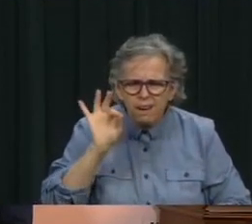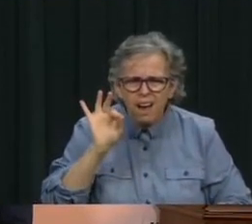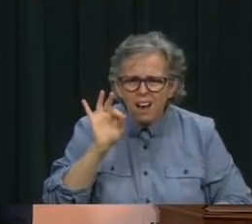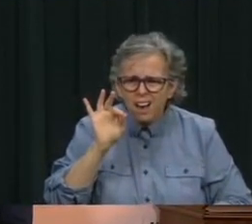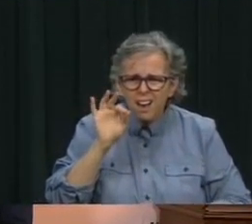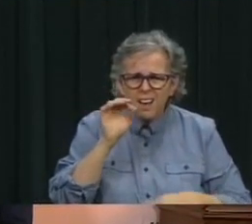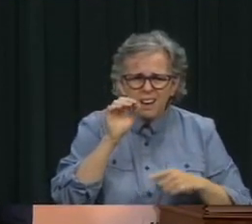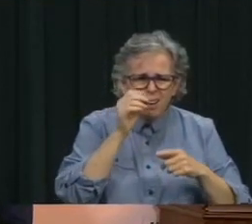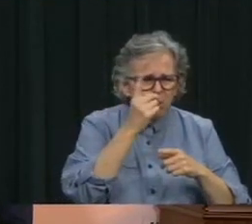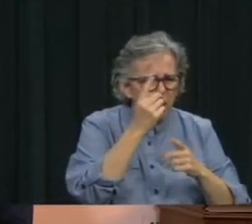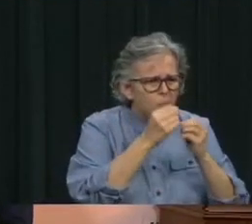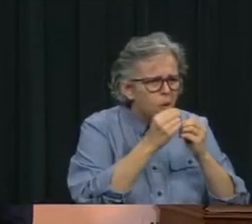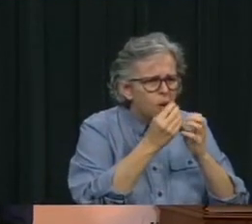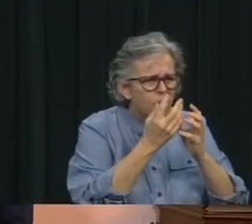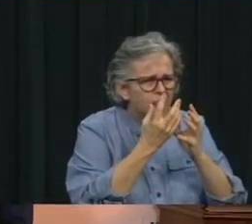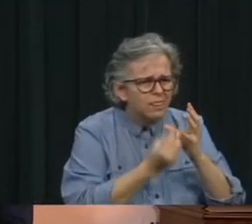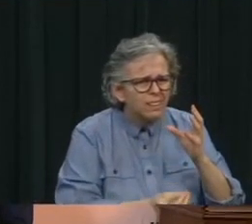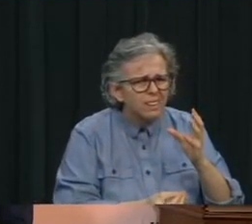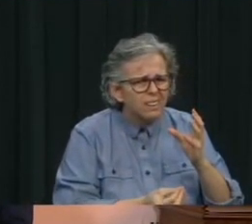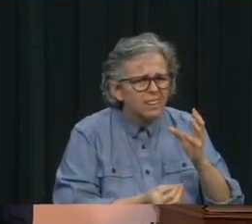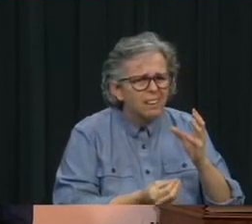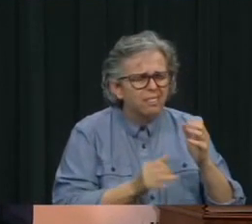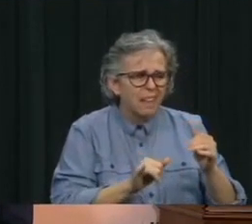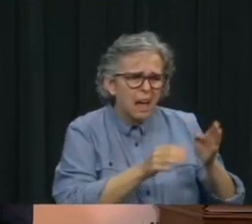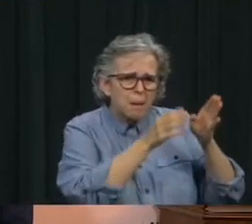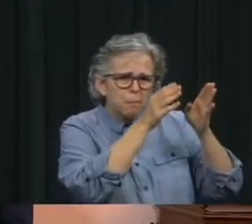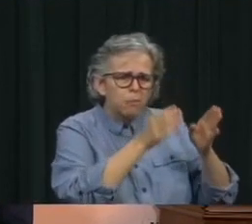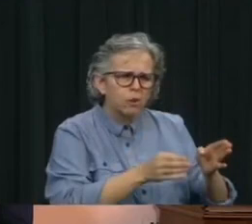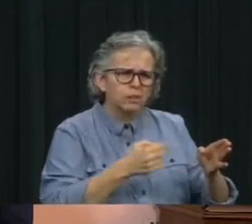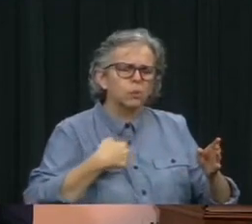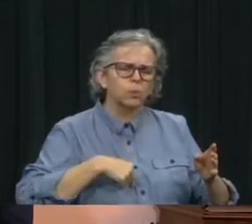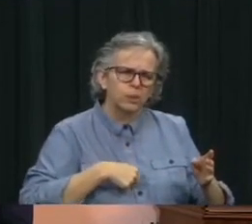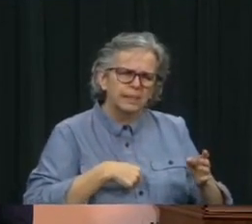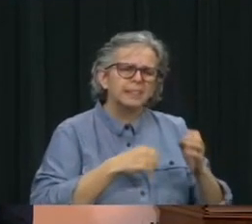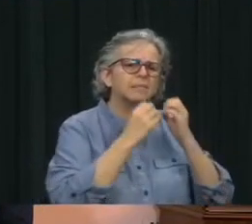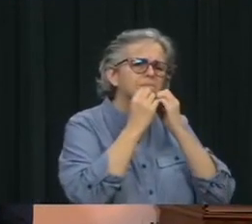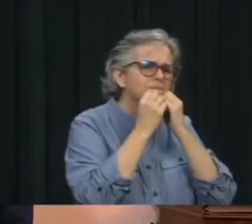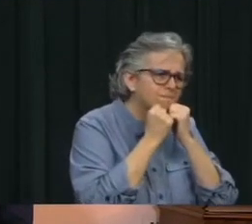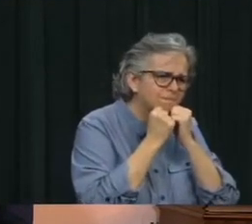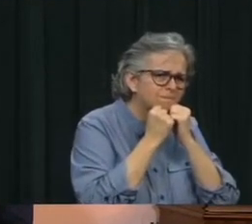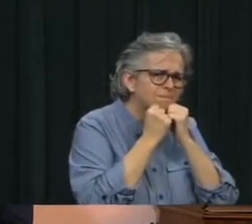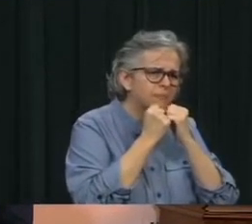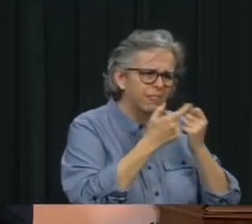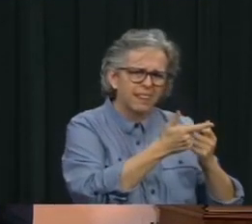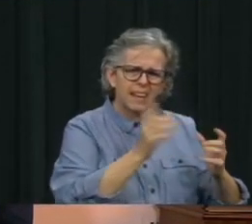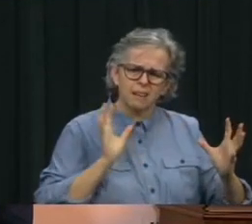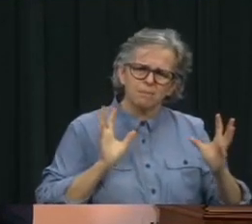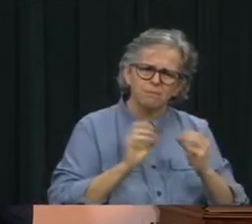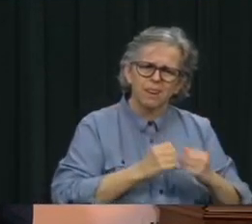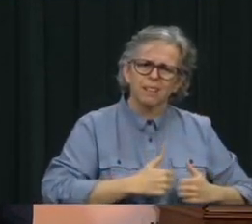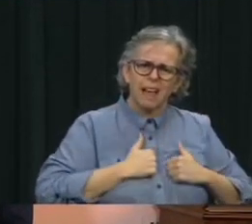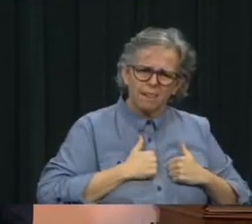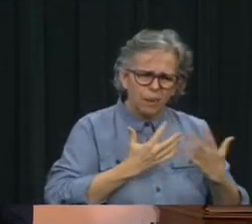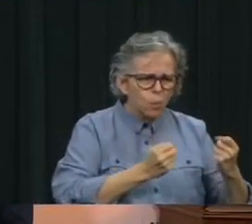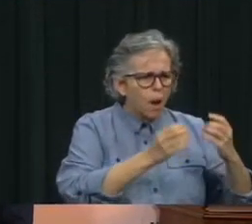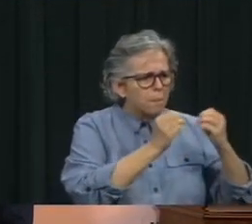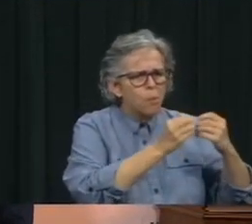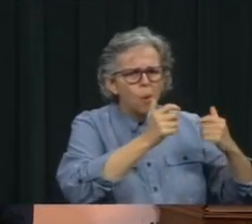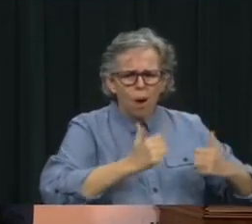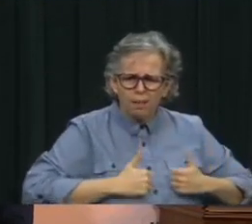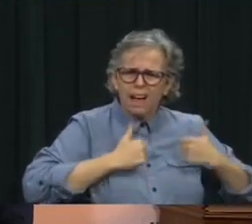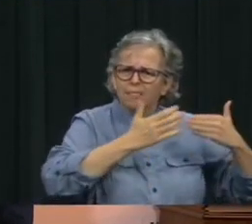loved, someone who lived their life, someone who wanted to live longer, someone who